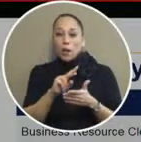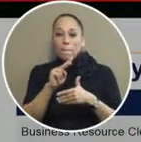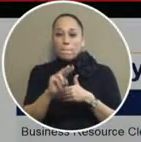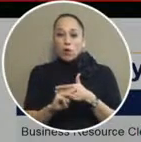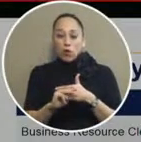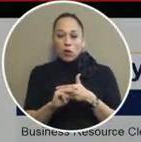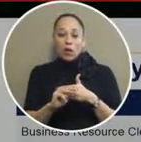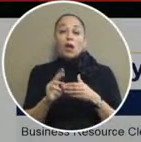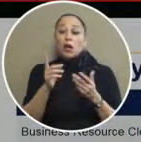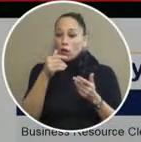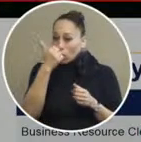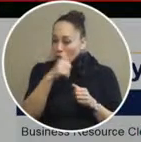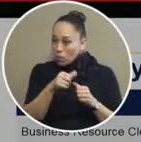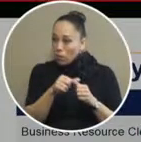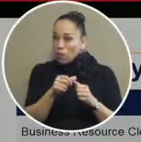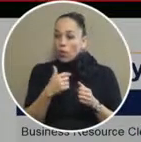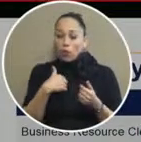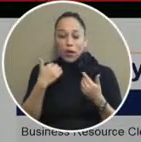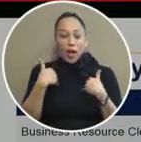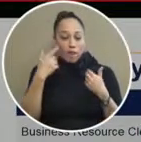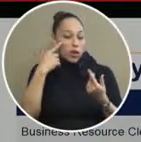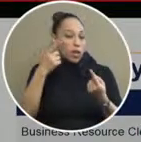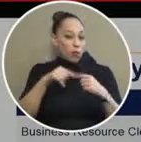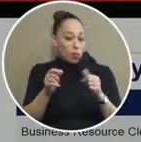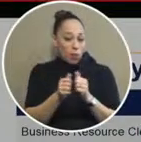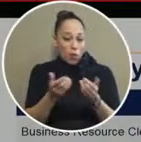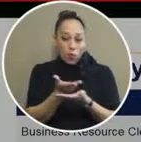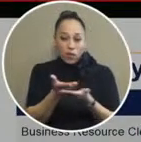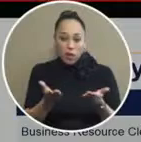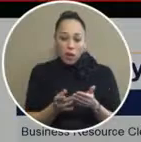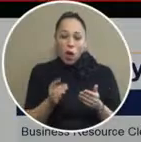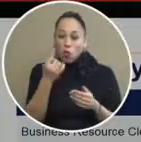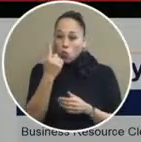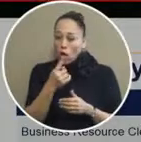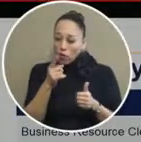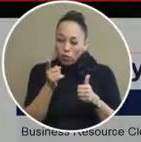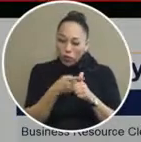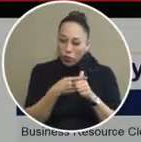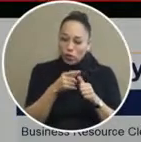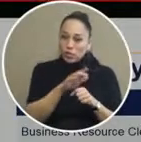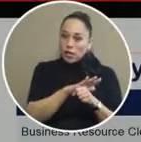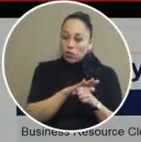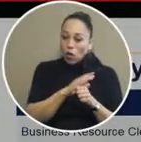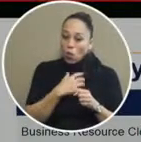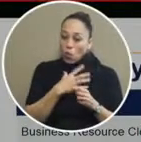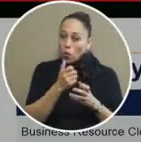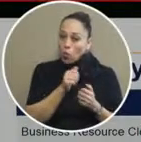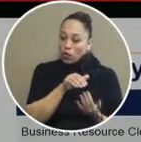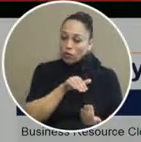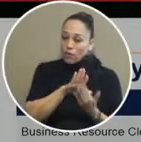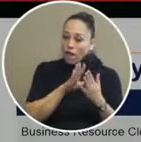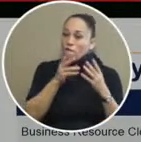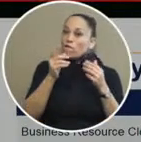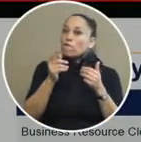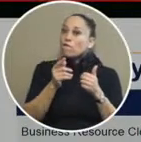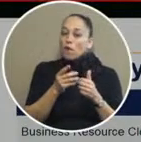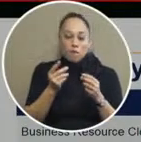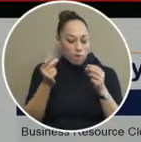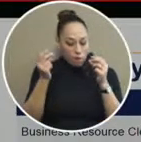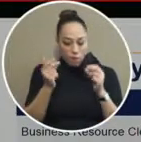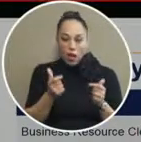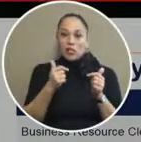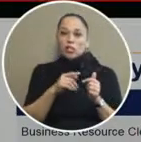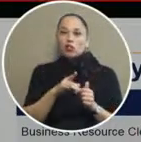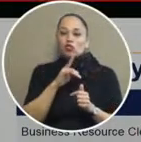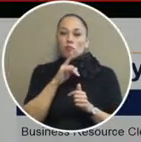you remember, we entered into an agreement with them, and one of the first areas that we want to address immediately is to